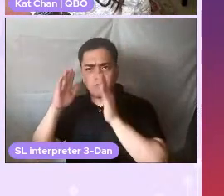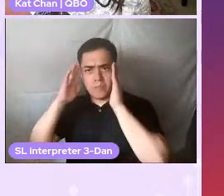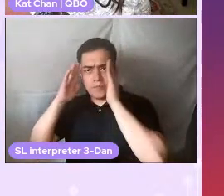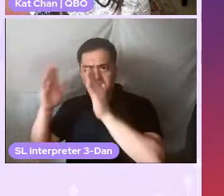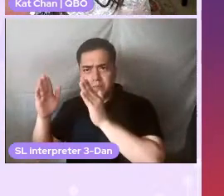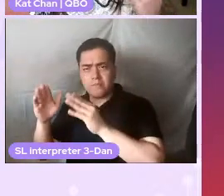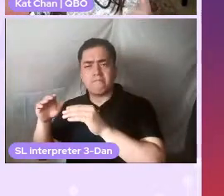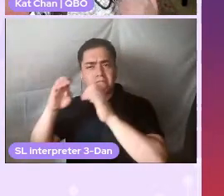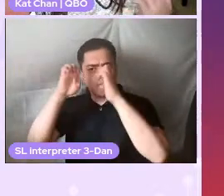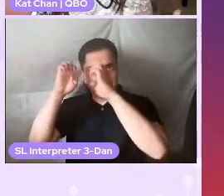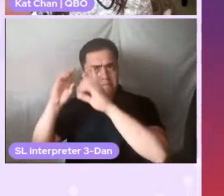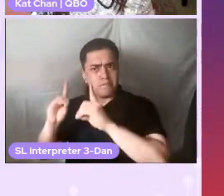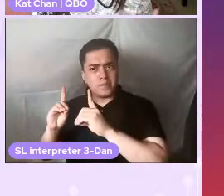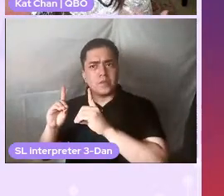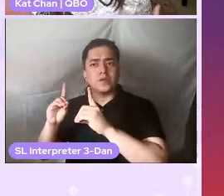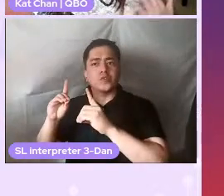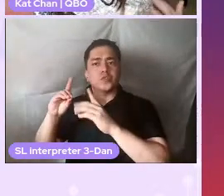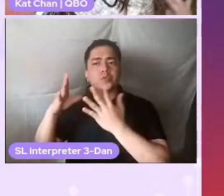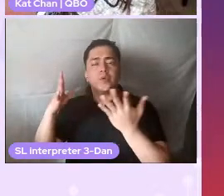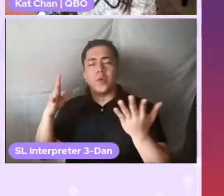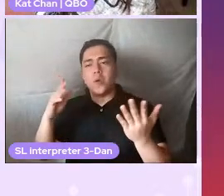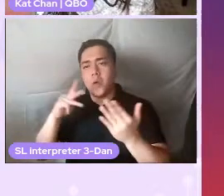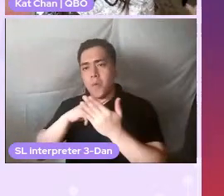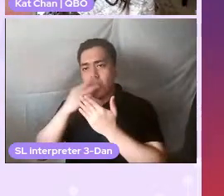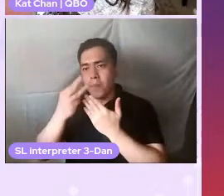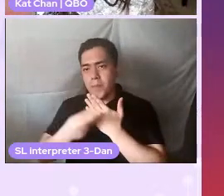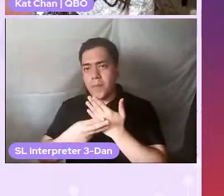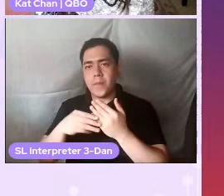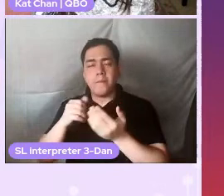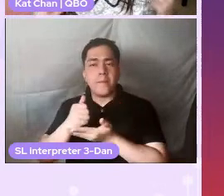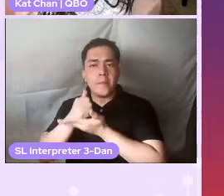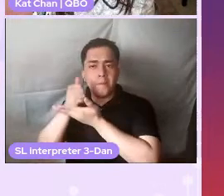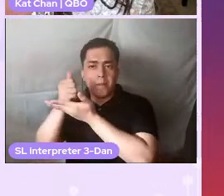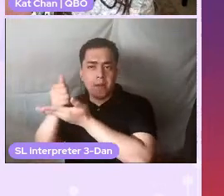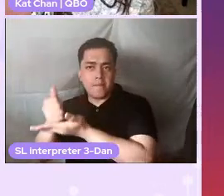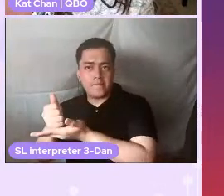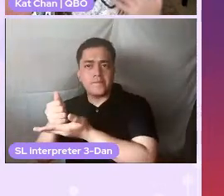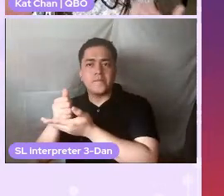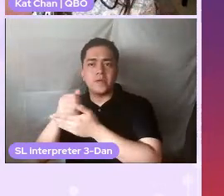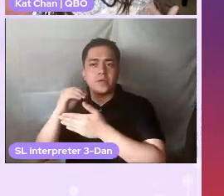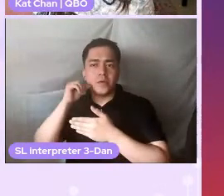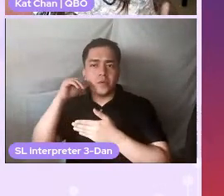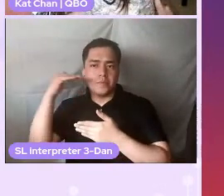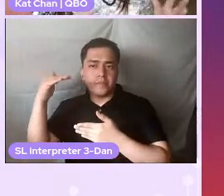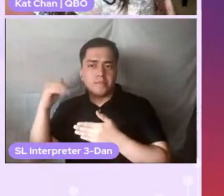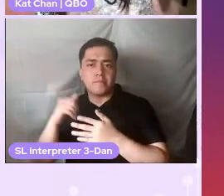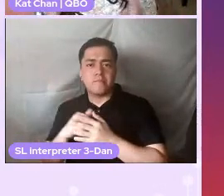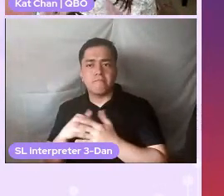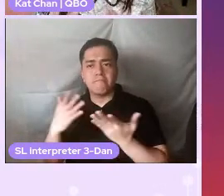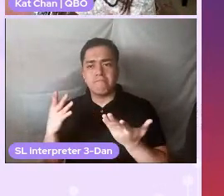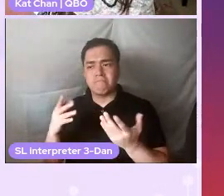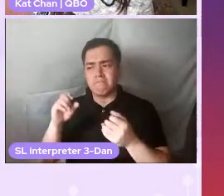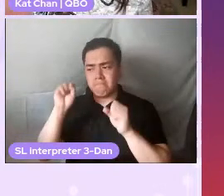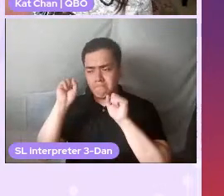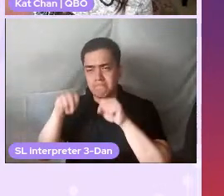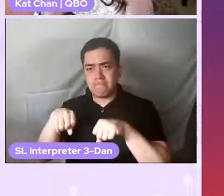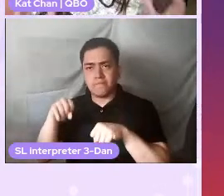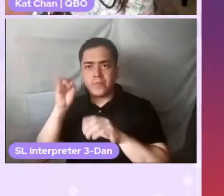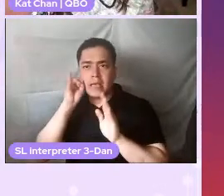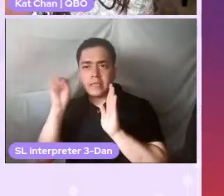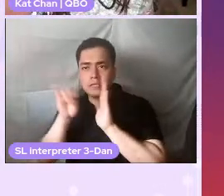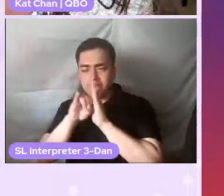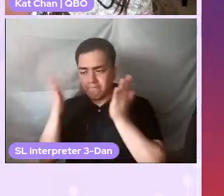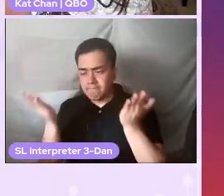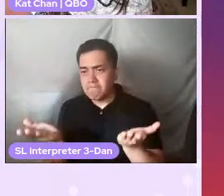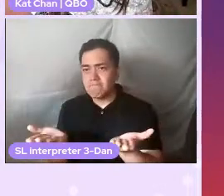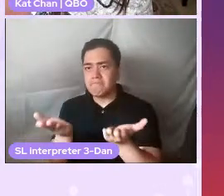education programs, you know, mentorship, right? Like helping women identify other parang leaders who can uplift them, right, and